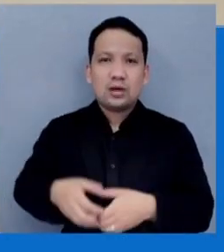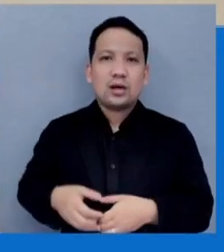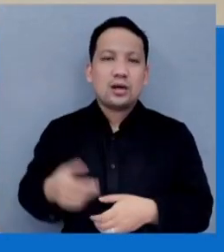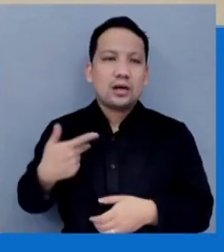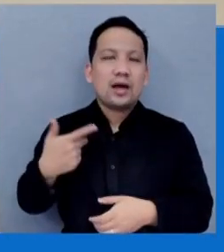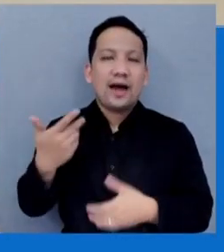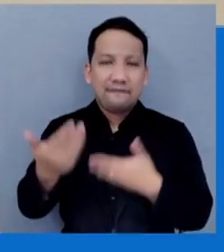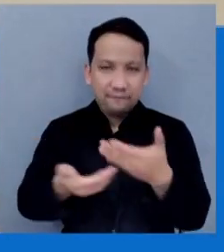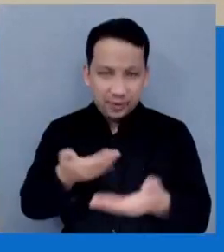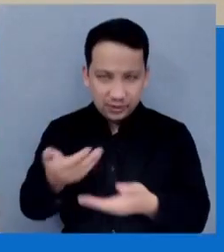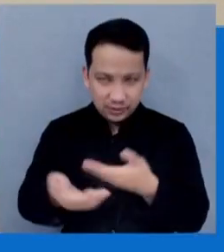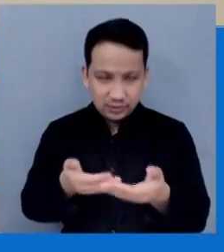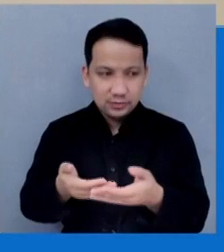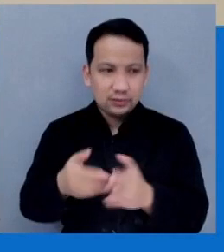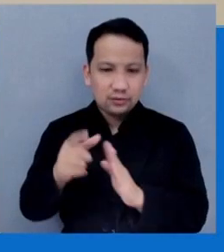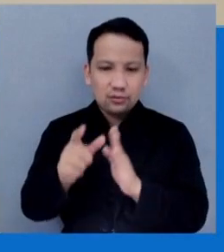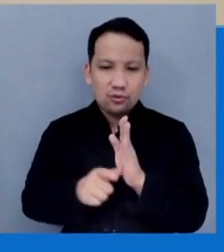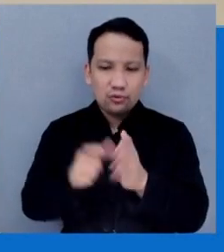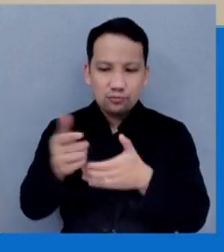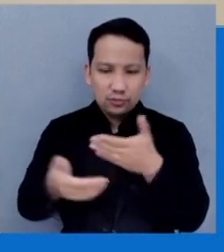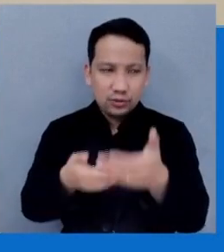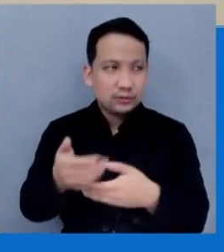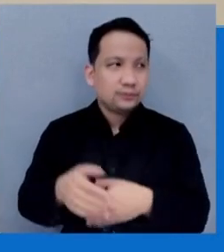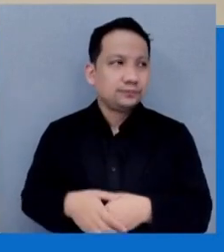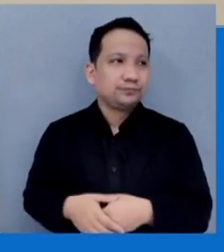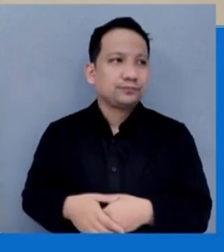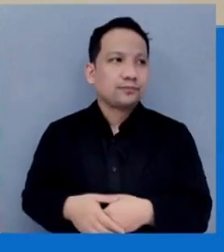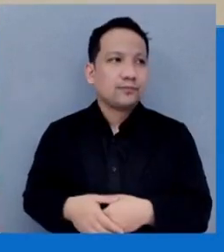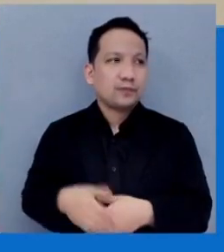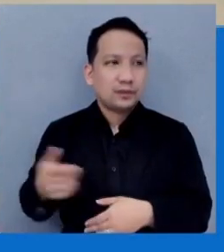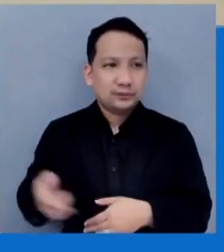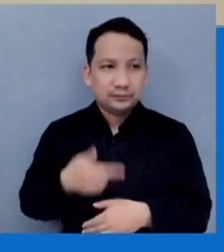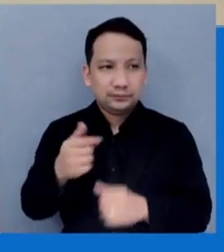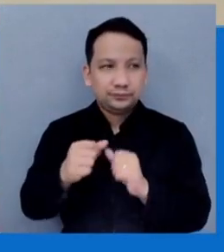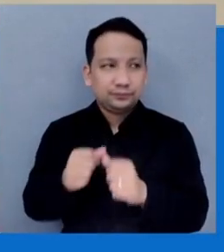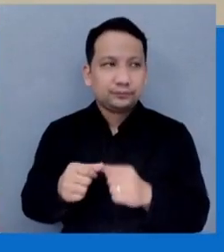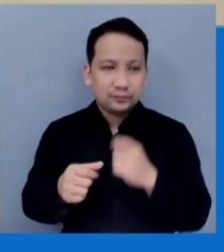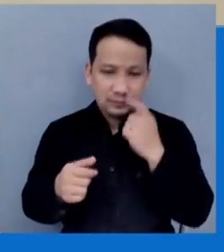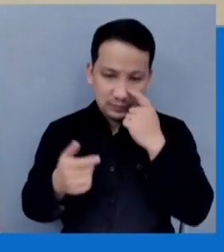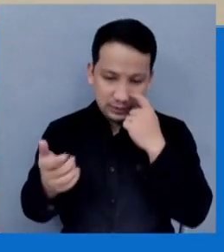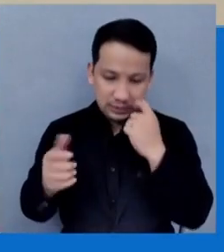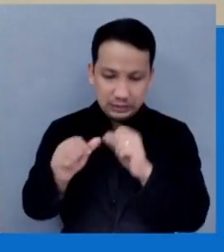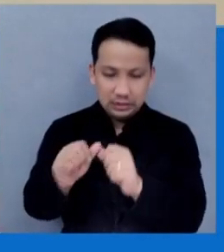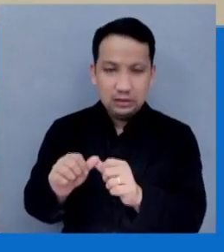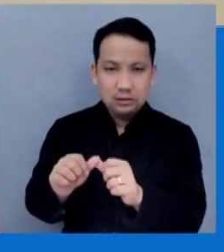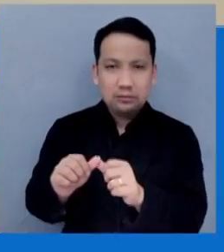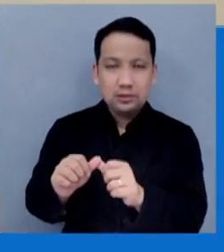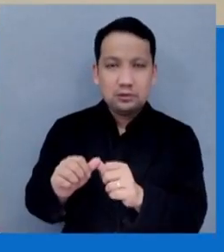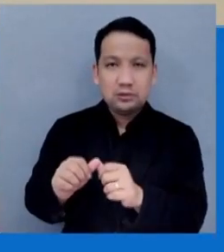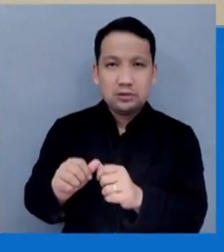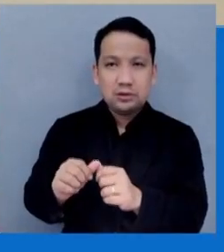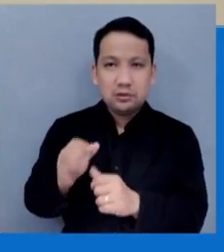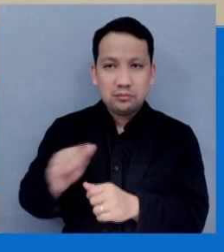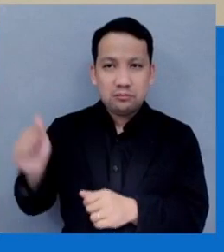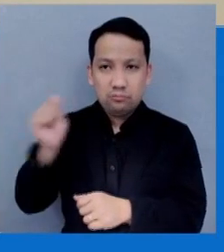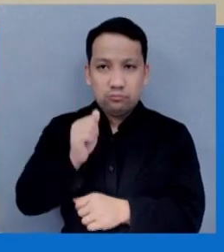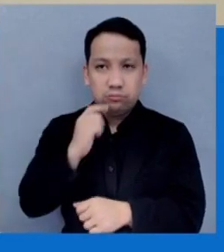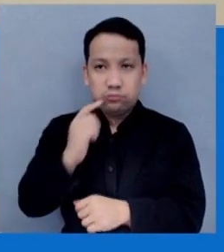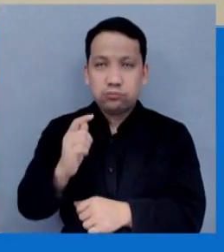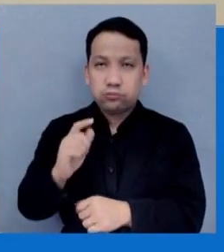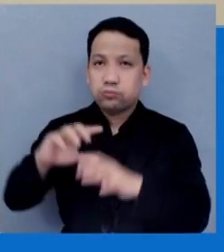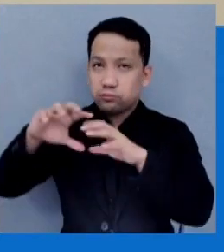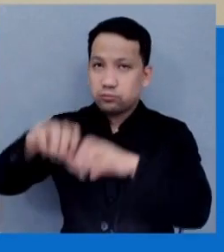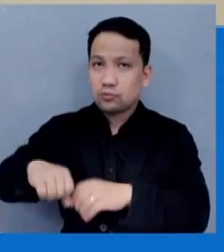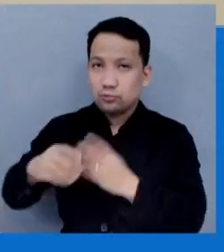process there. At for a very long time, pagka sinabi ng prison officer na naikulong po namin